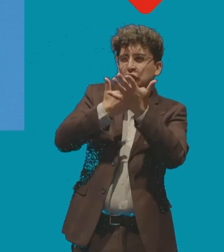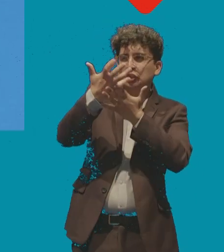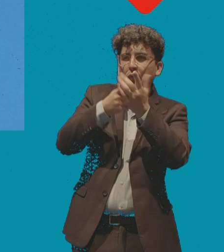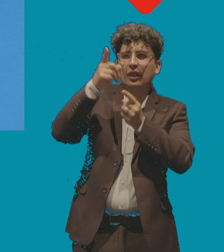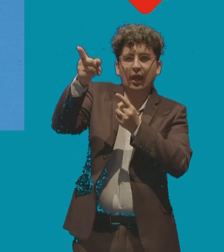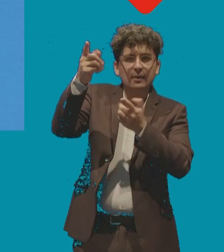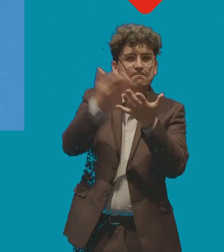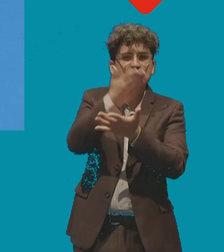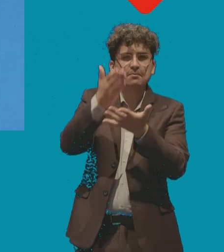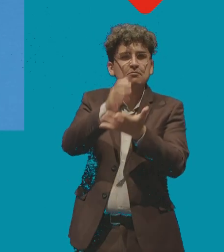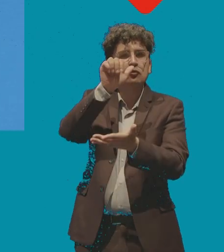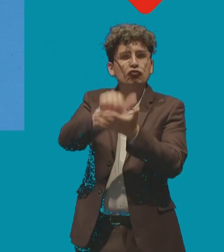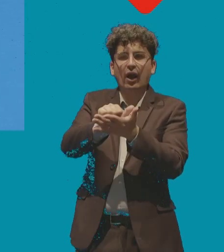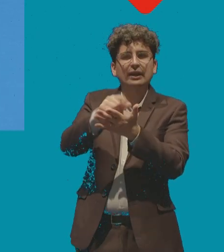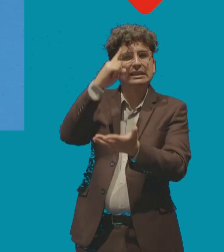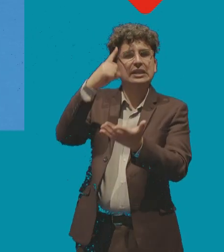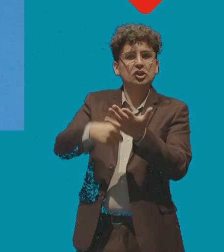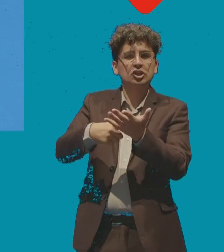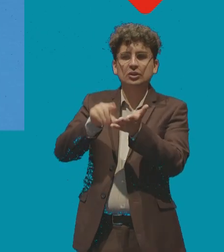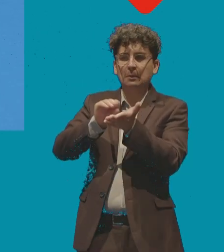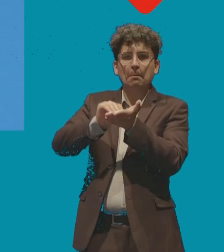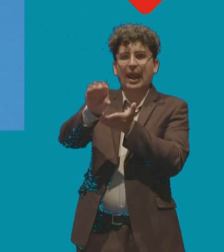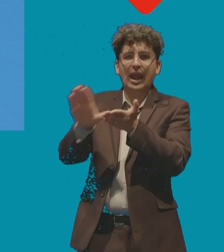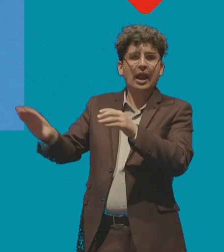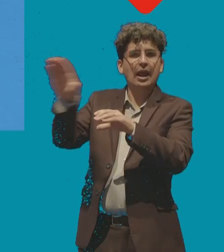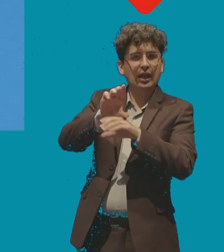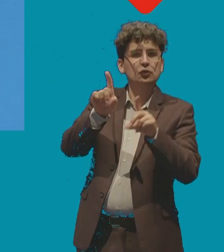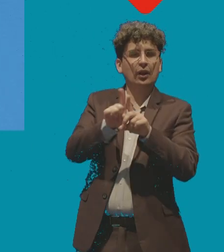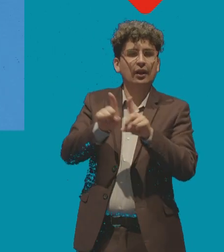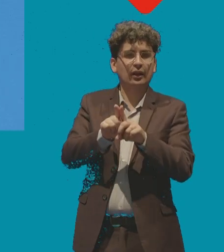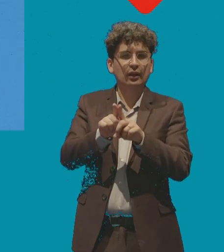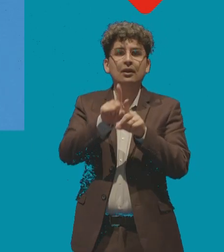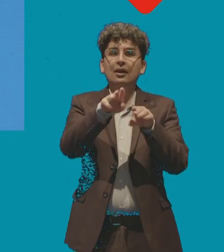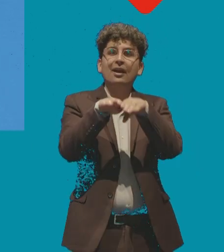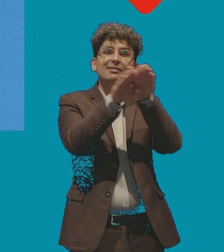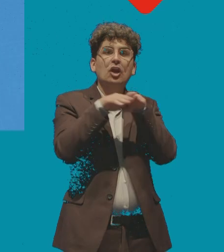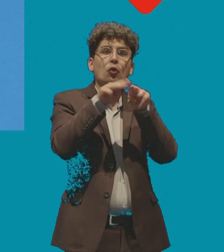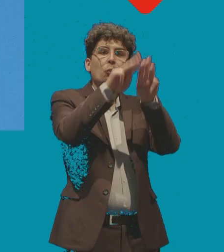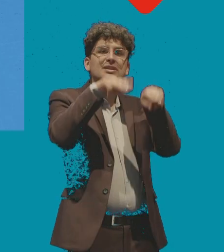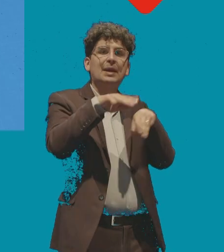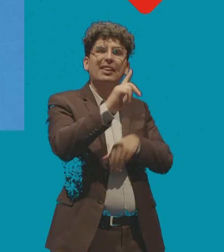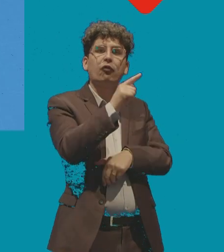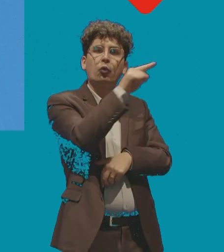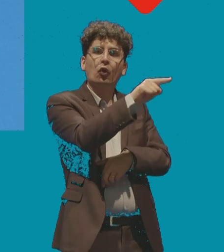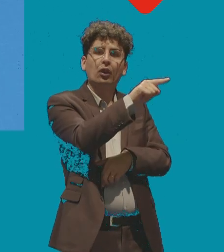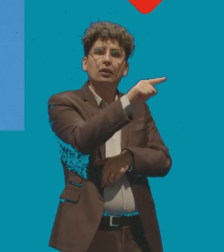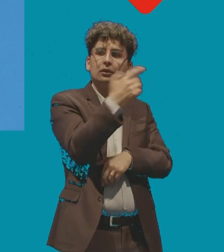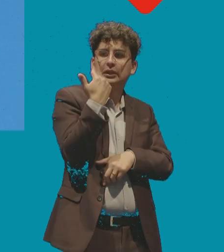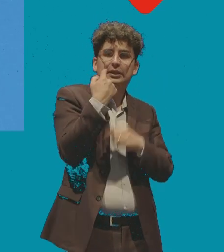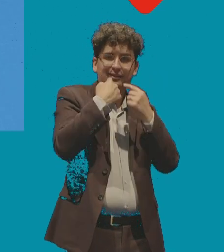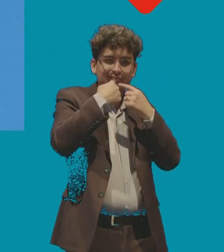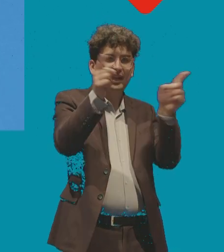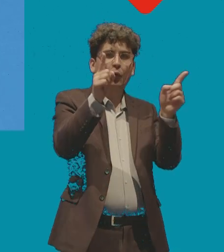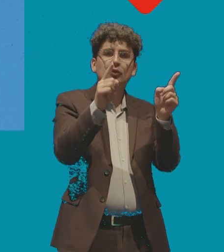sure that they do the right thing by their workers and pay that lump sum. And in National Museums Liverpool, we have just announced a